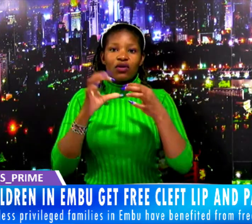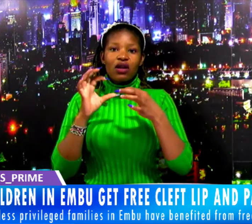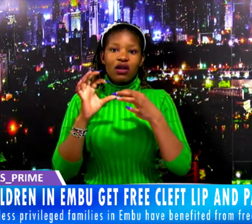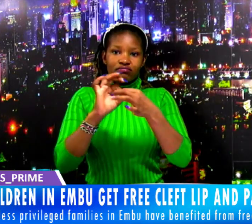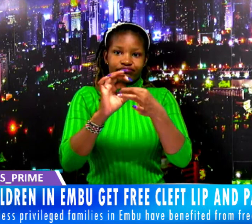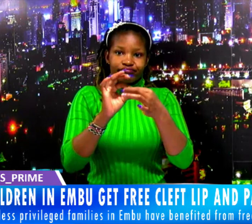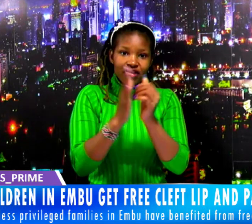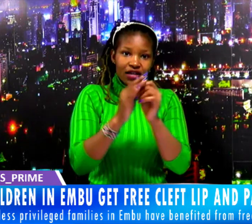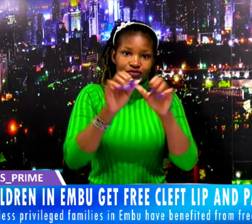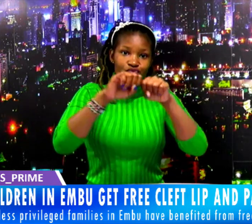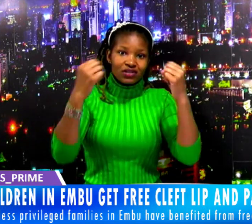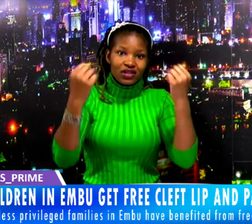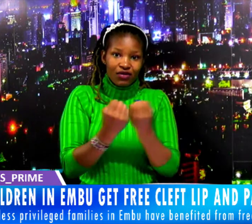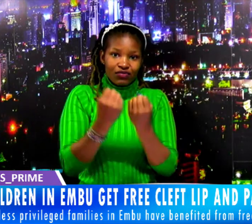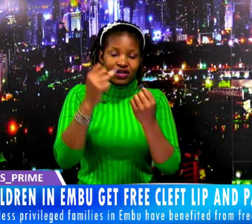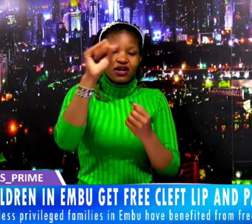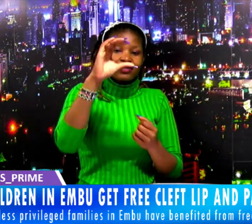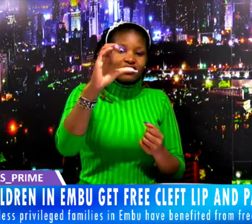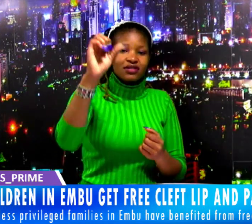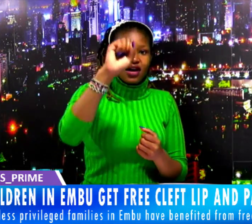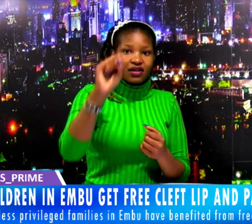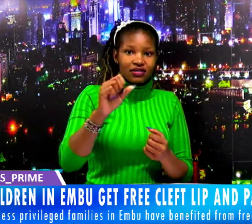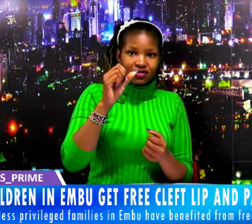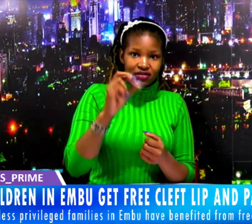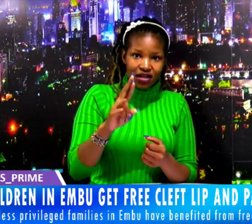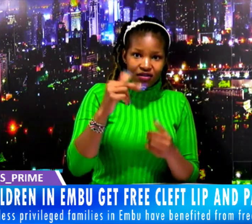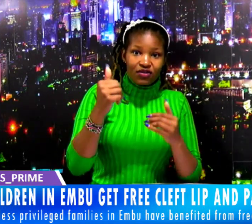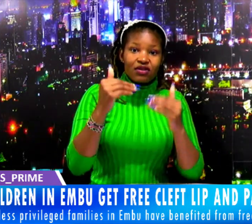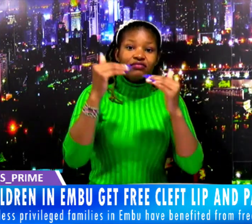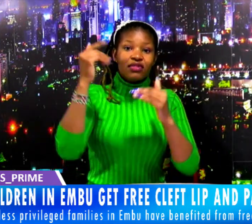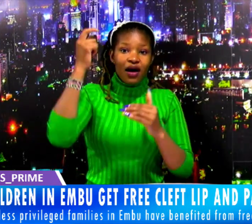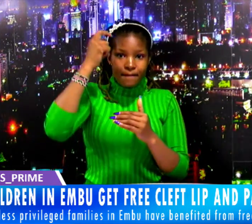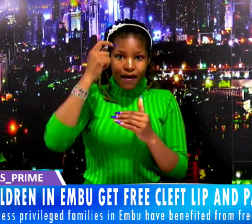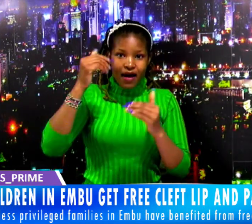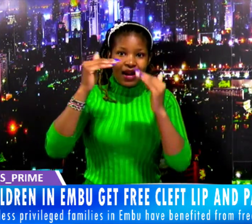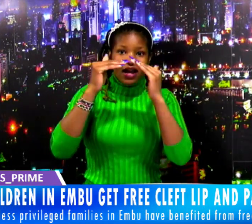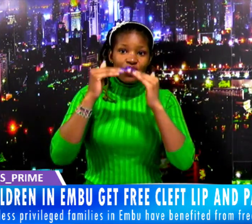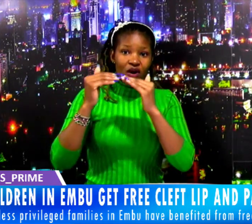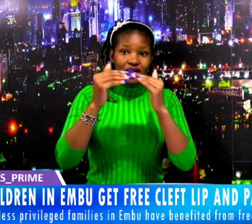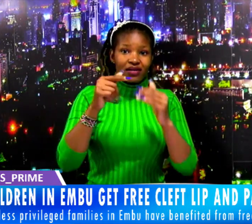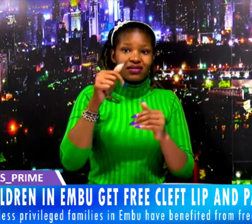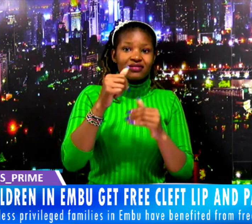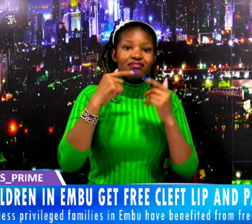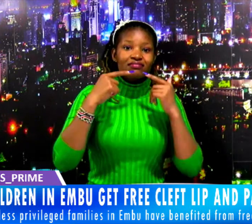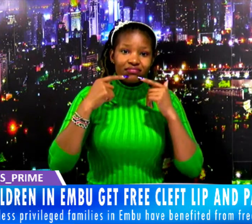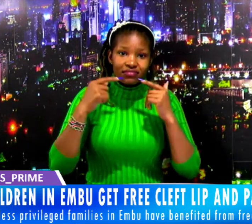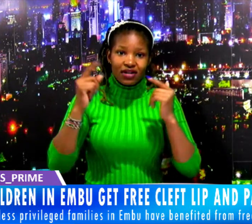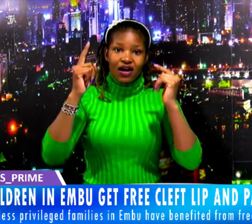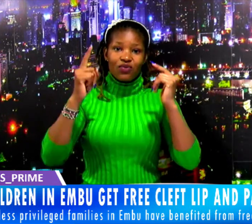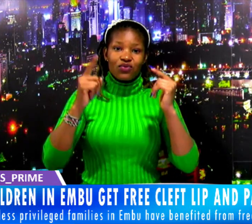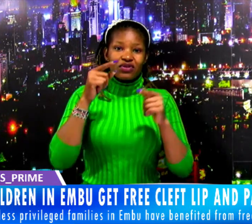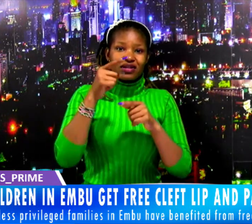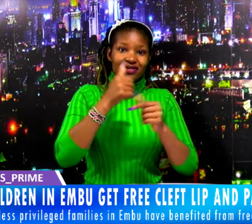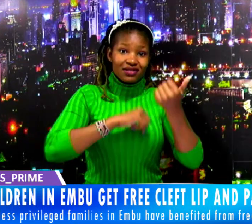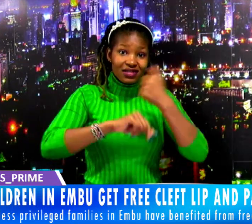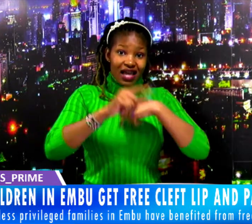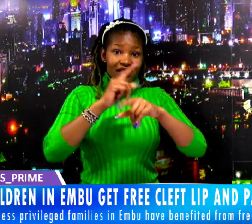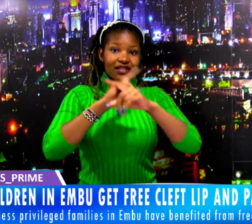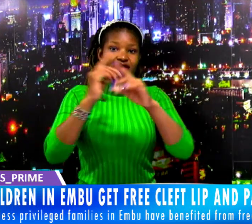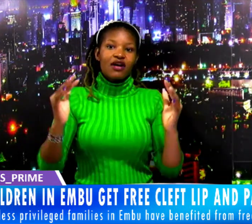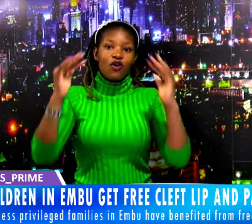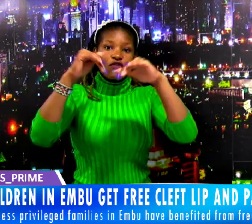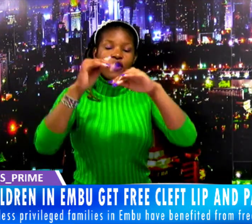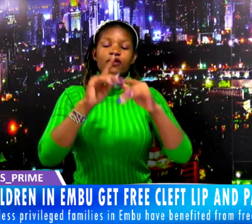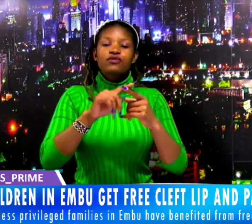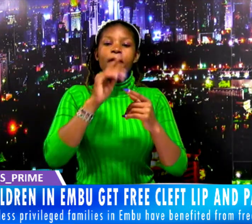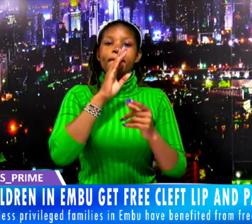5 Hospital is part of the association's corporate social